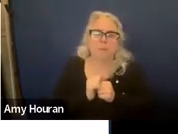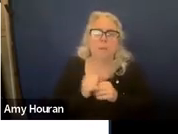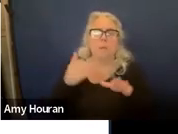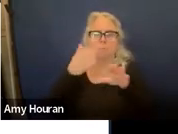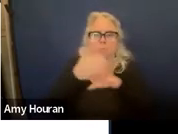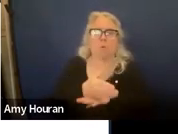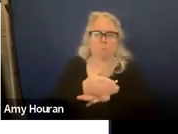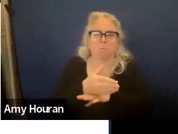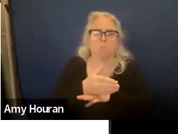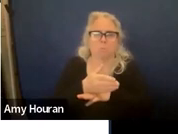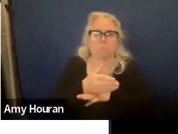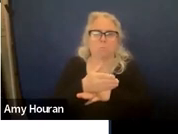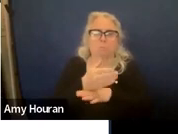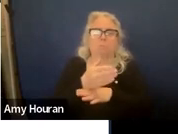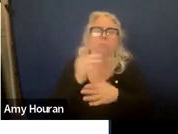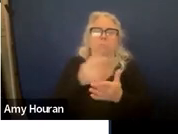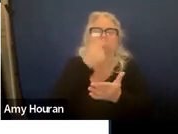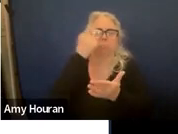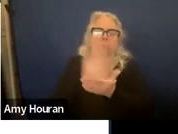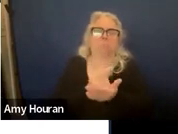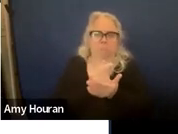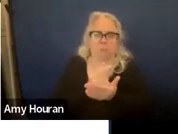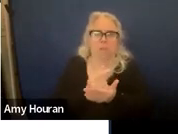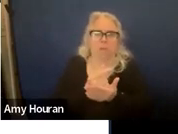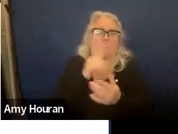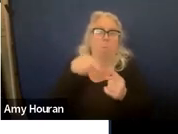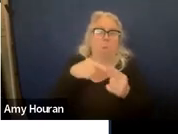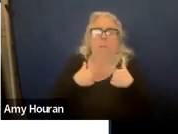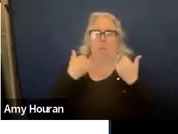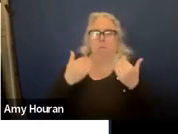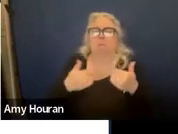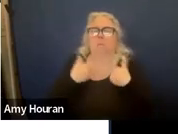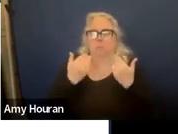post-secondary, even from that very early age.